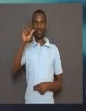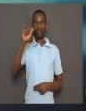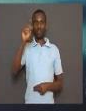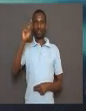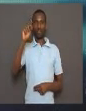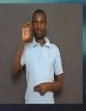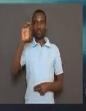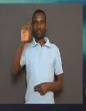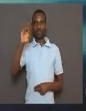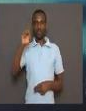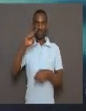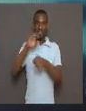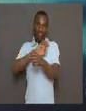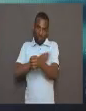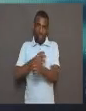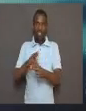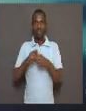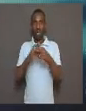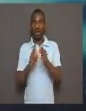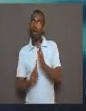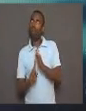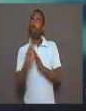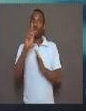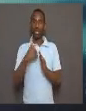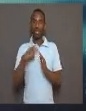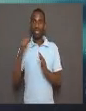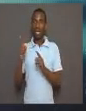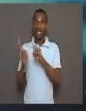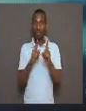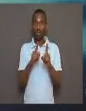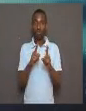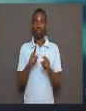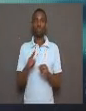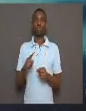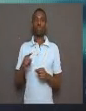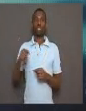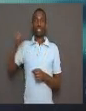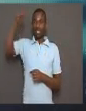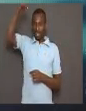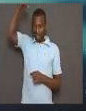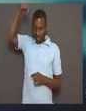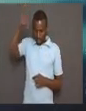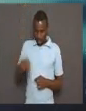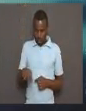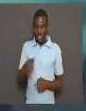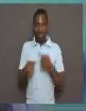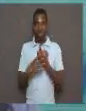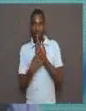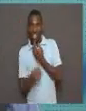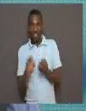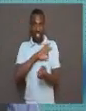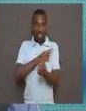The upward buoyant force is greater than the downward gravitational force.